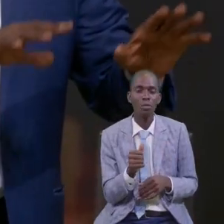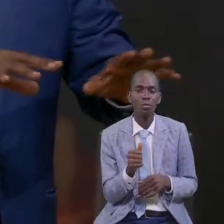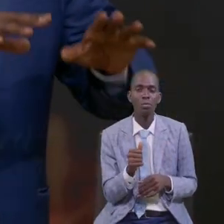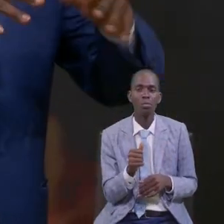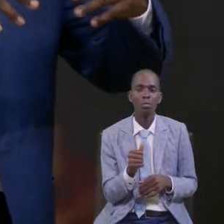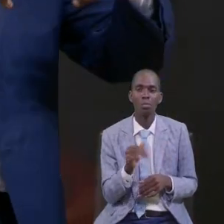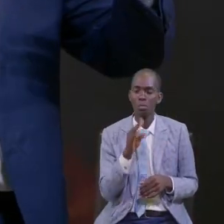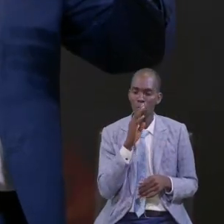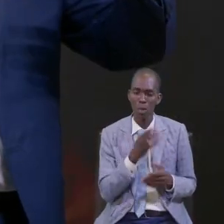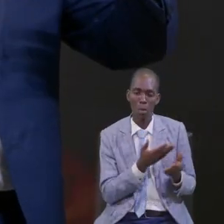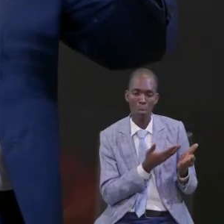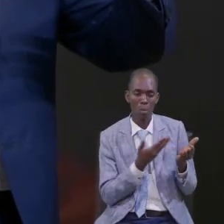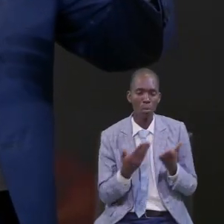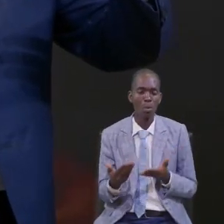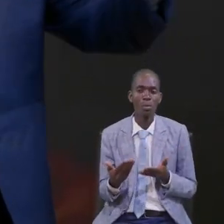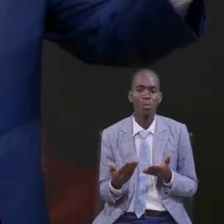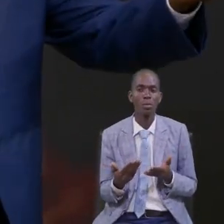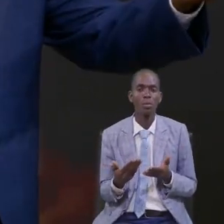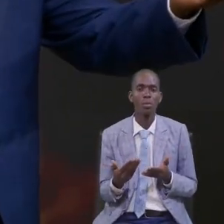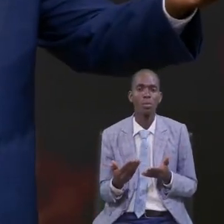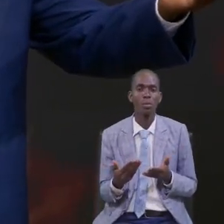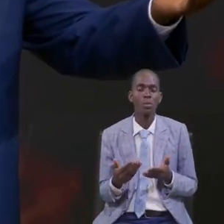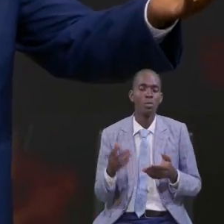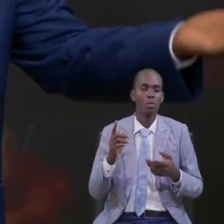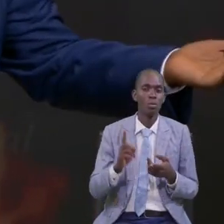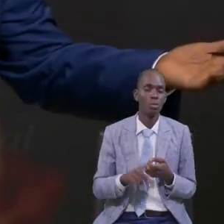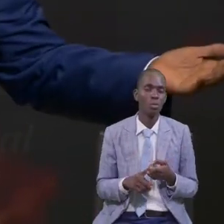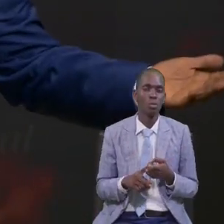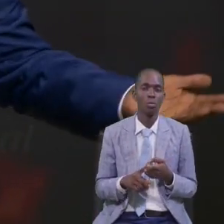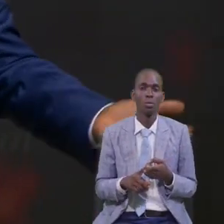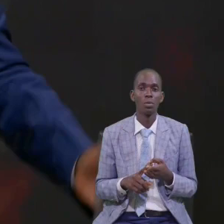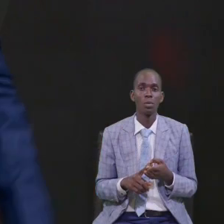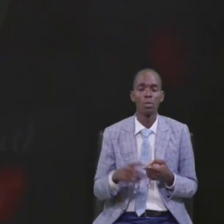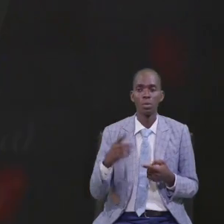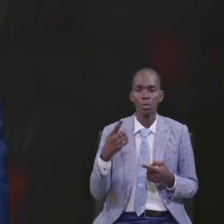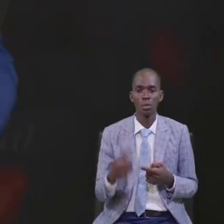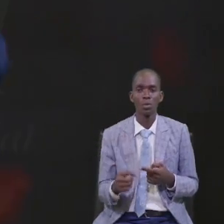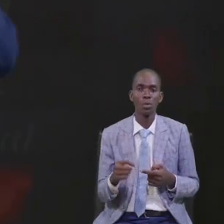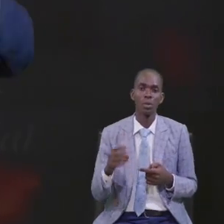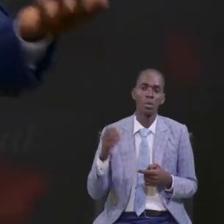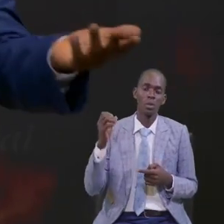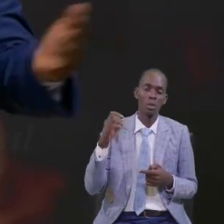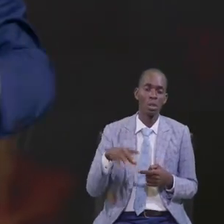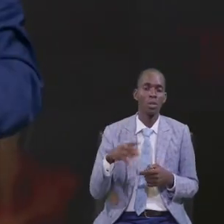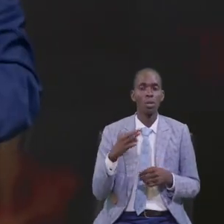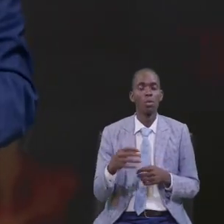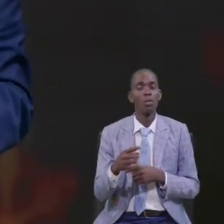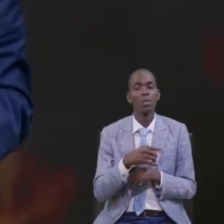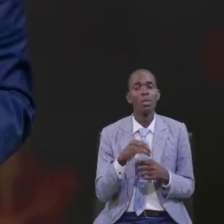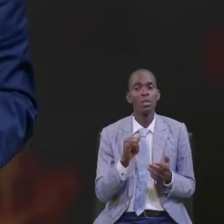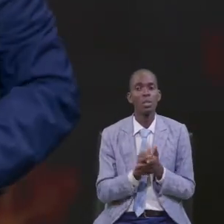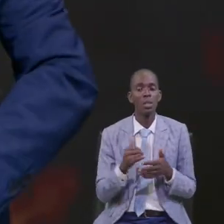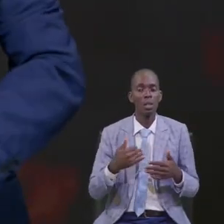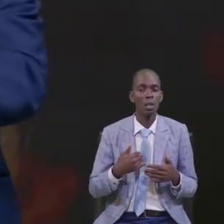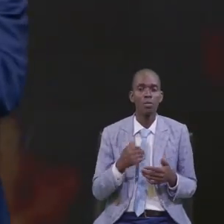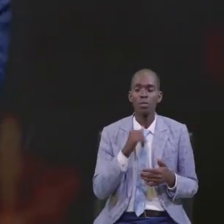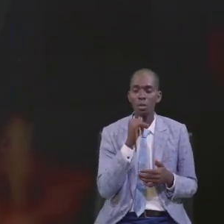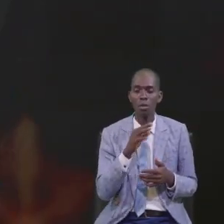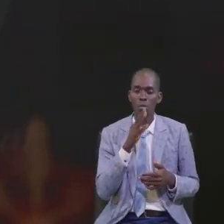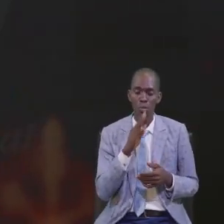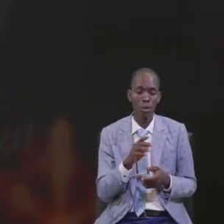that had not been brought to the front burner and to the light of day, that had not been